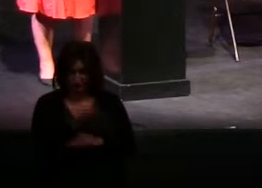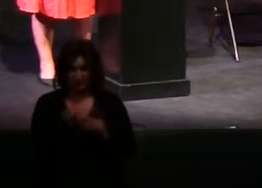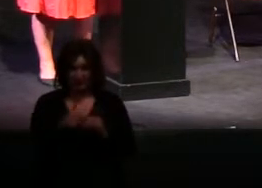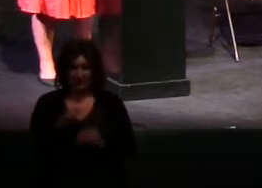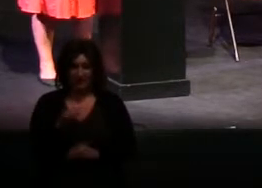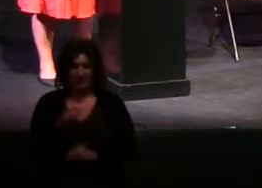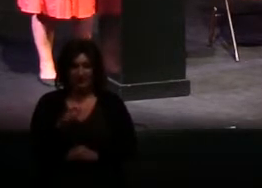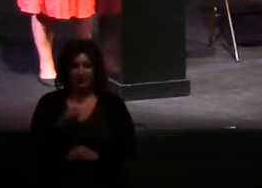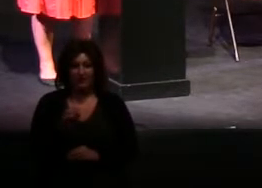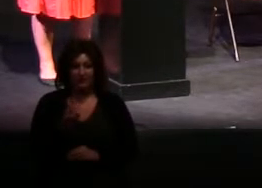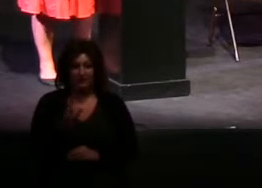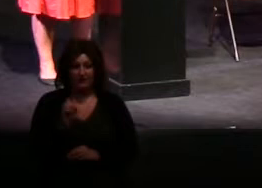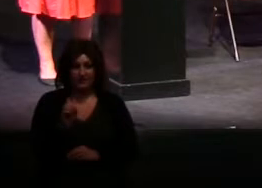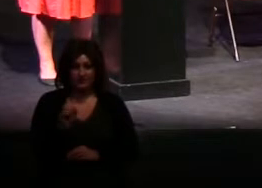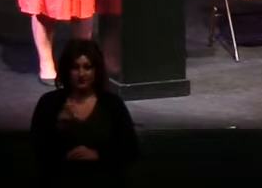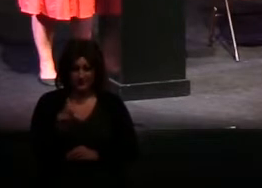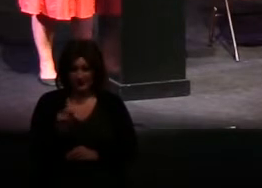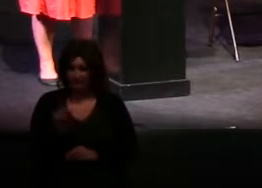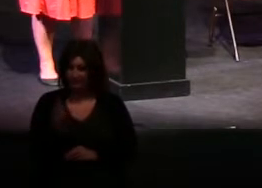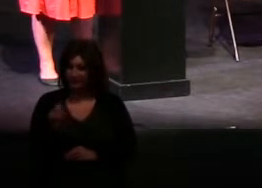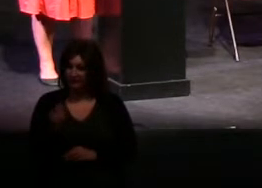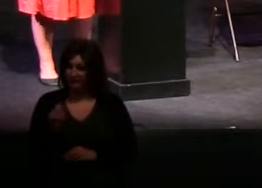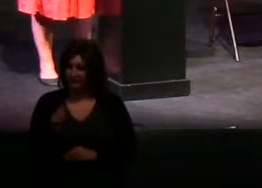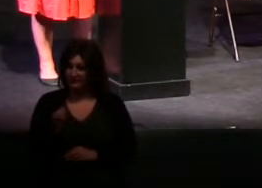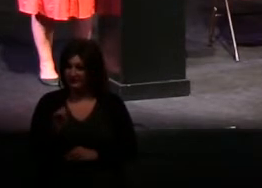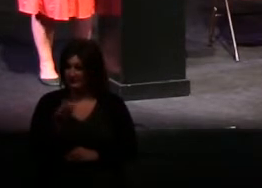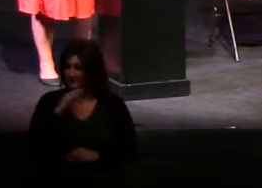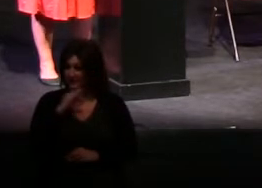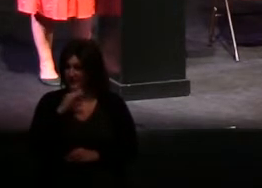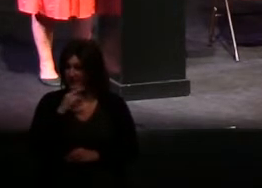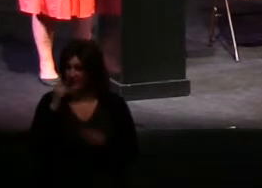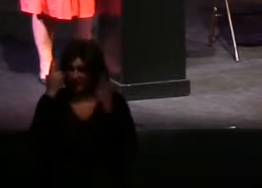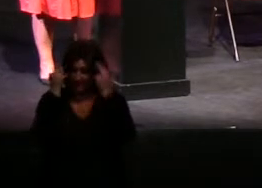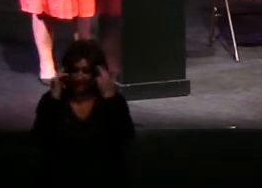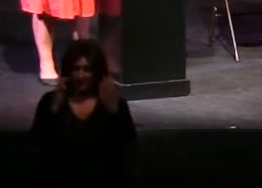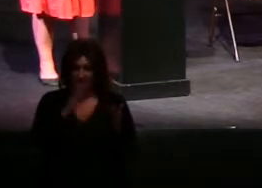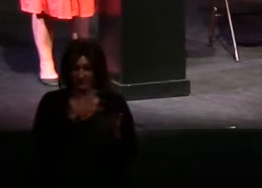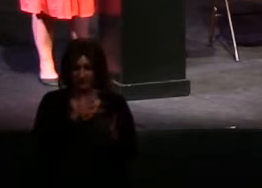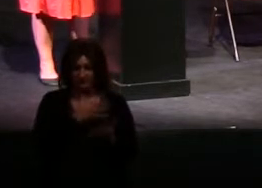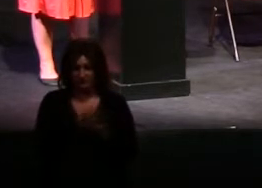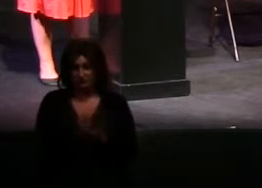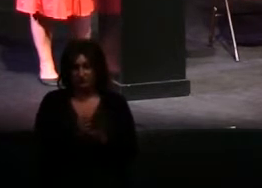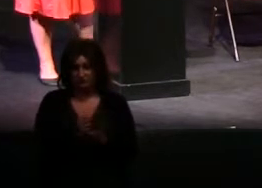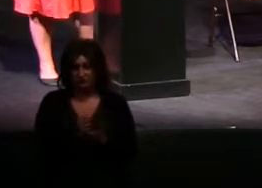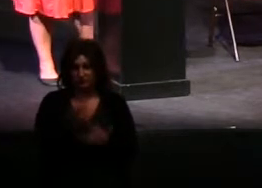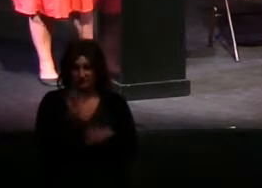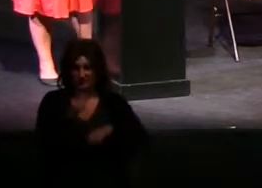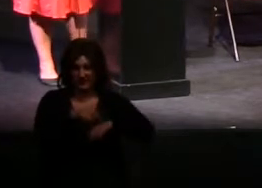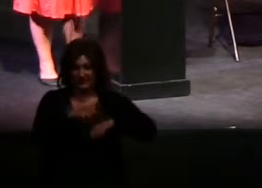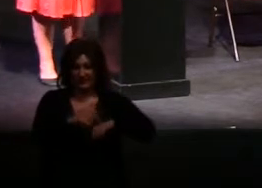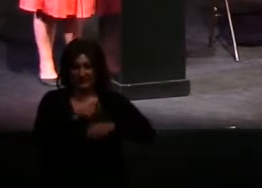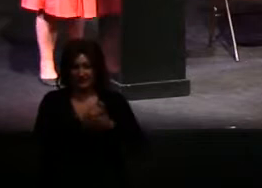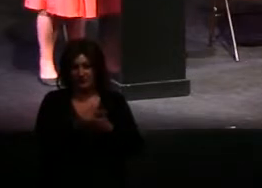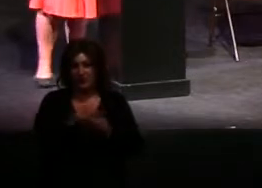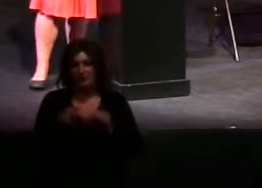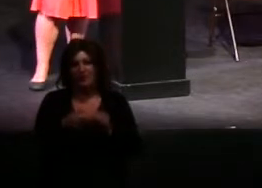Columbia Basin pygmy rabbit that was going extinct while I was writing the book, that did go extinct.